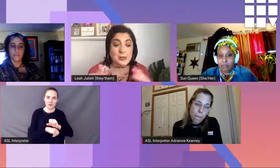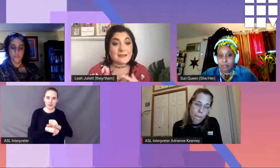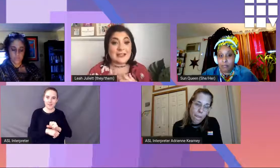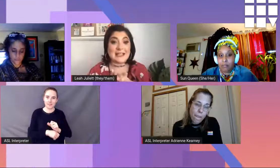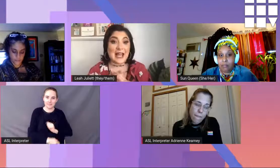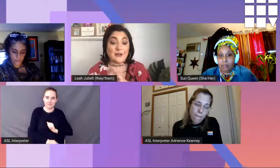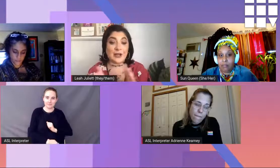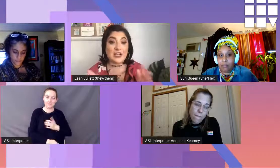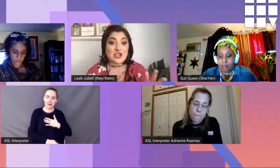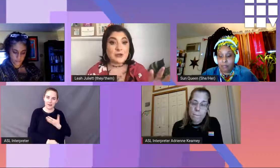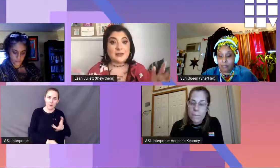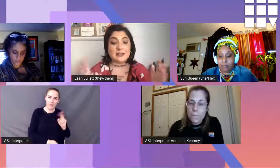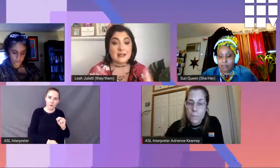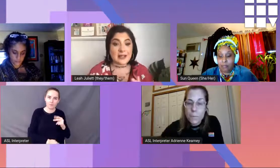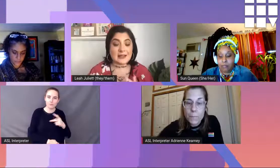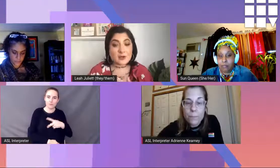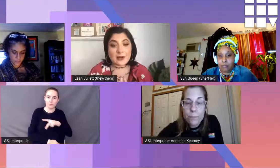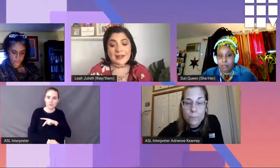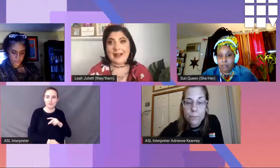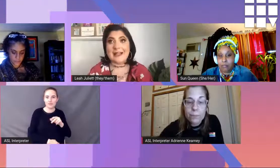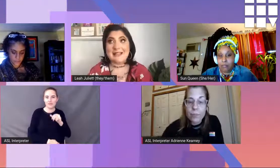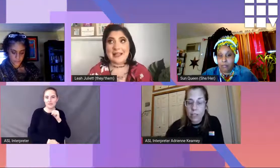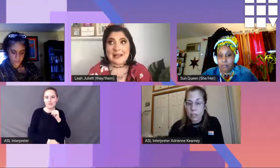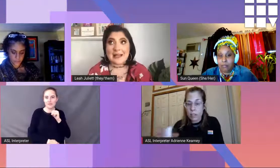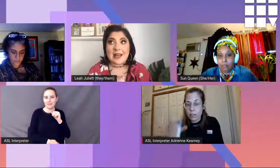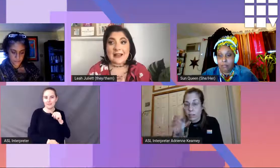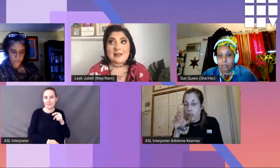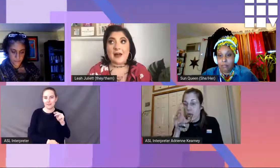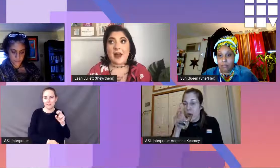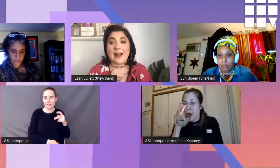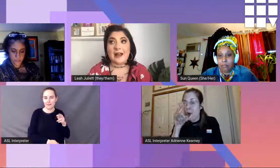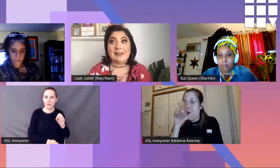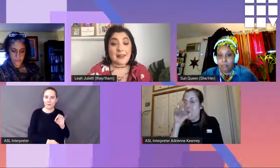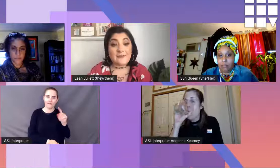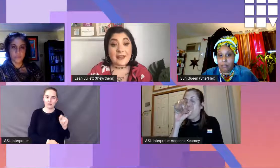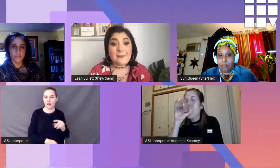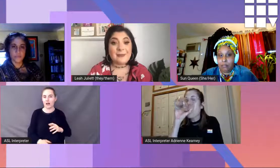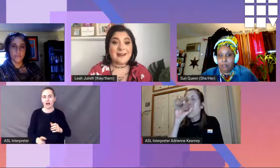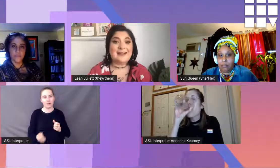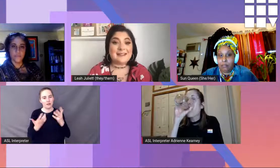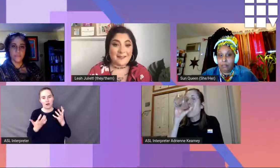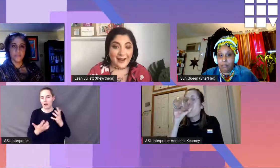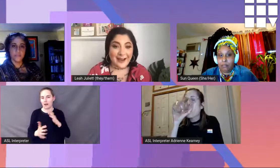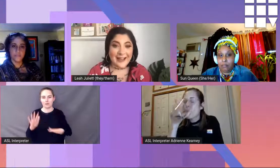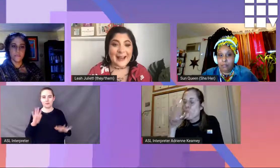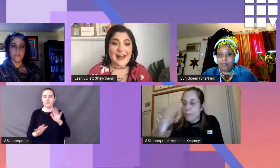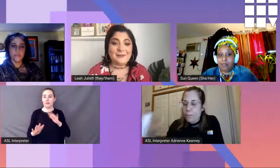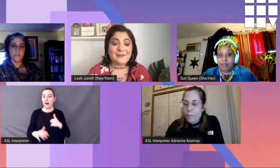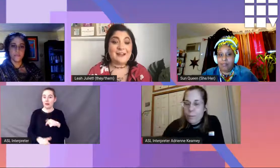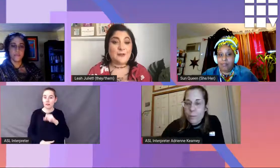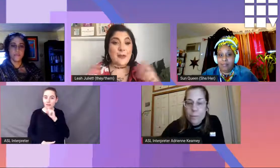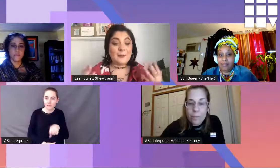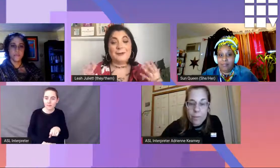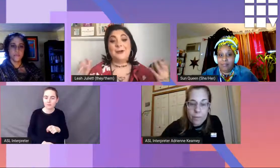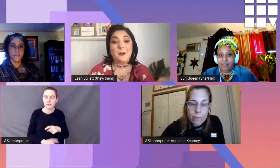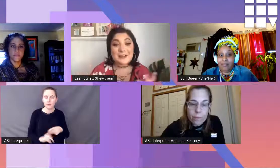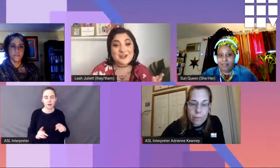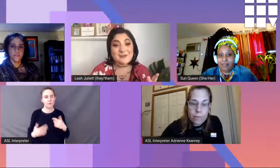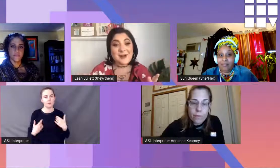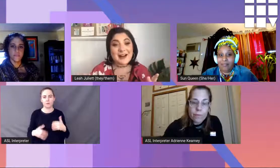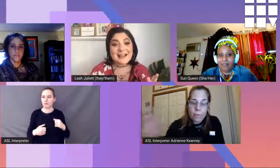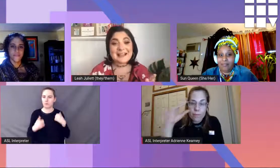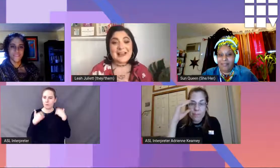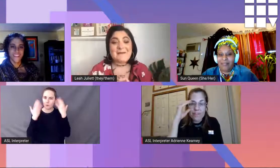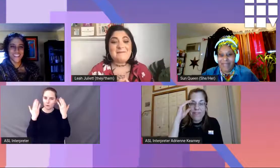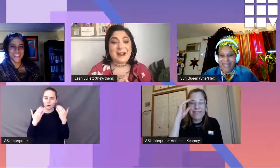also weaving together issues and storylines. And it's a lot. I love it, but it is a lot. And I don't really remember what the